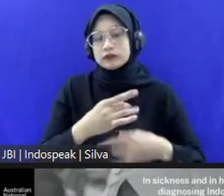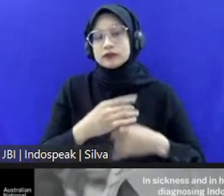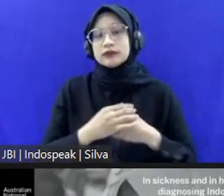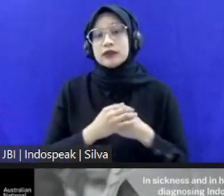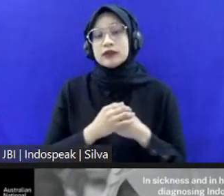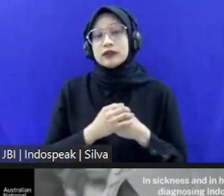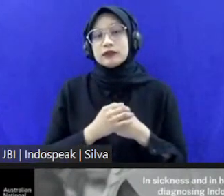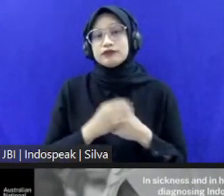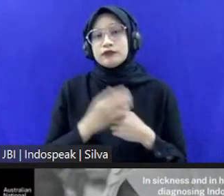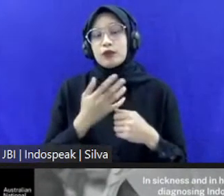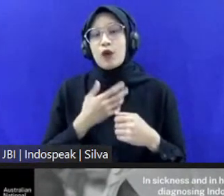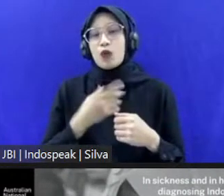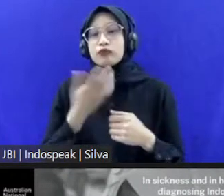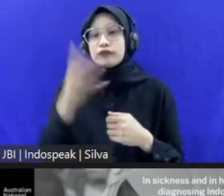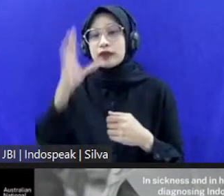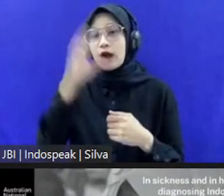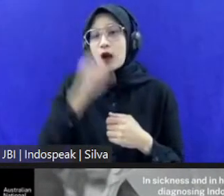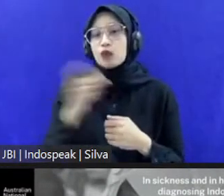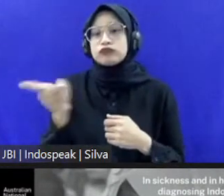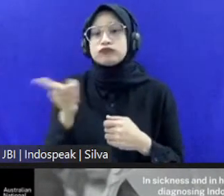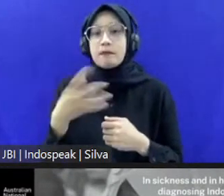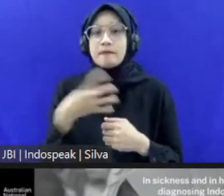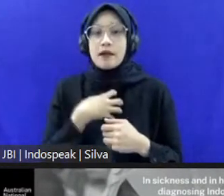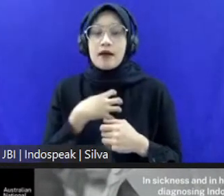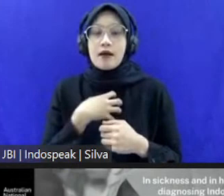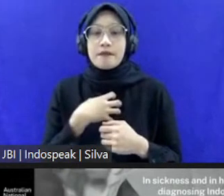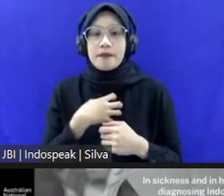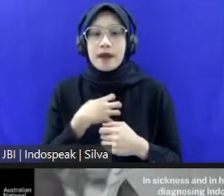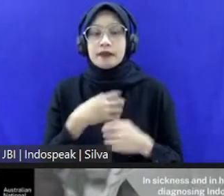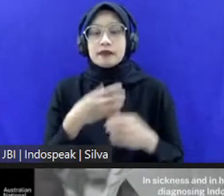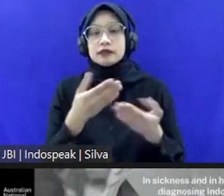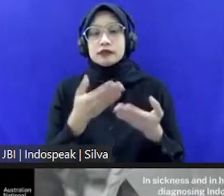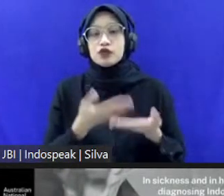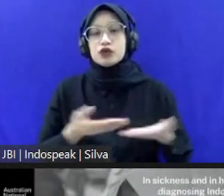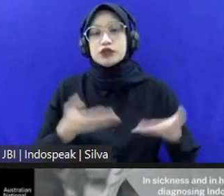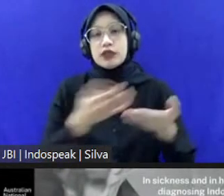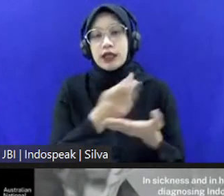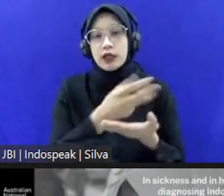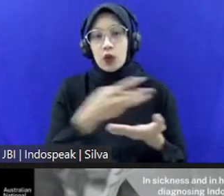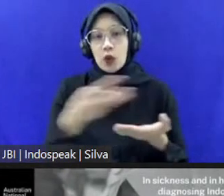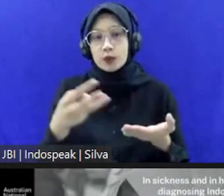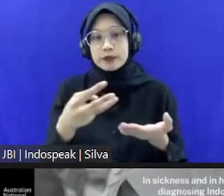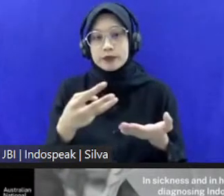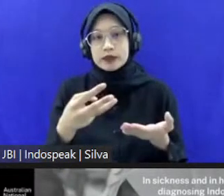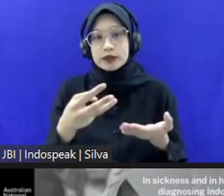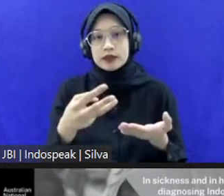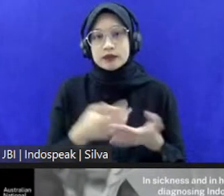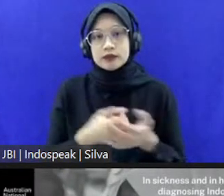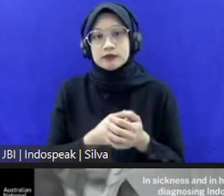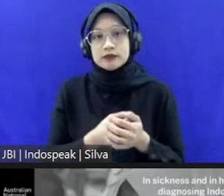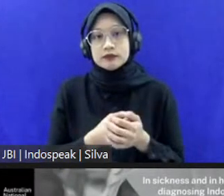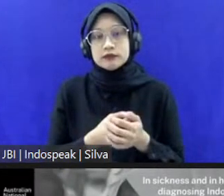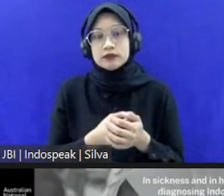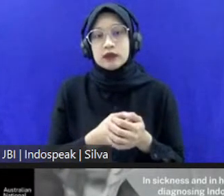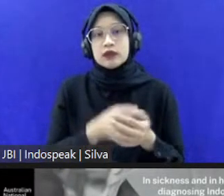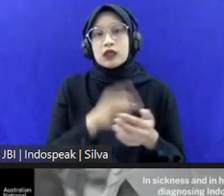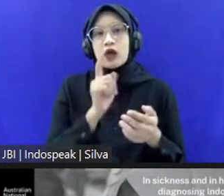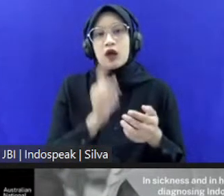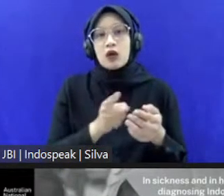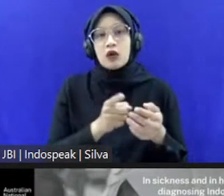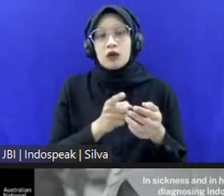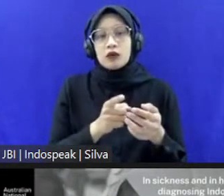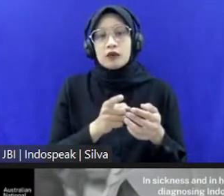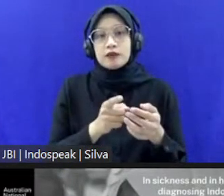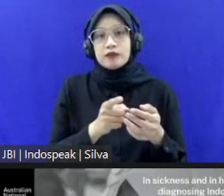views about a social economic analysis. What about those at the bottom 20% of society?